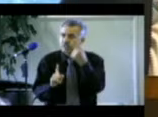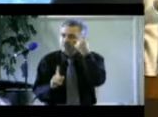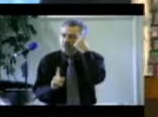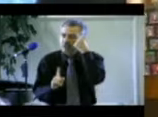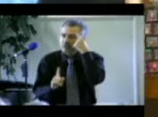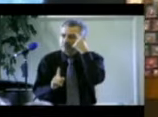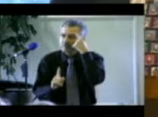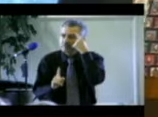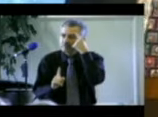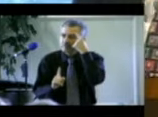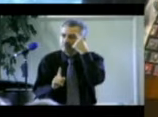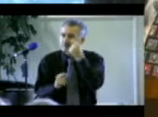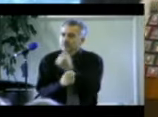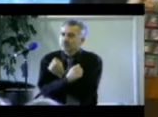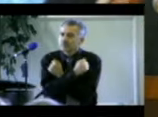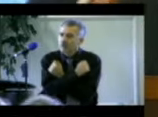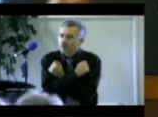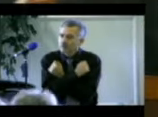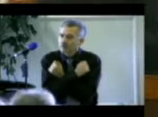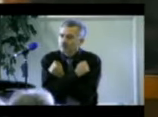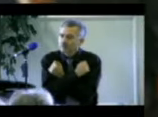Have I told you about my dream?